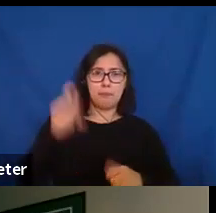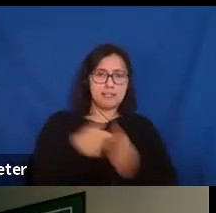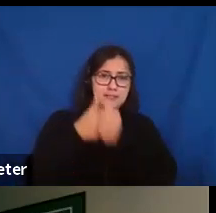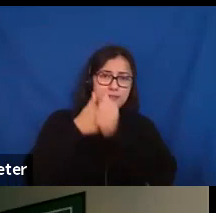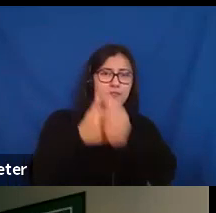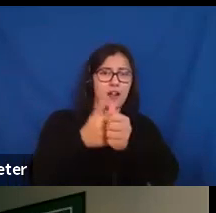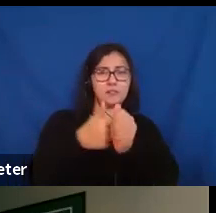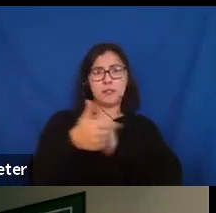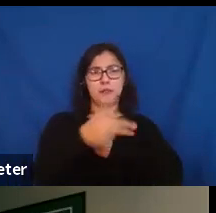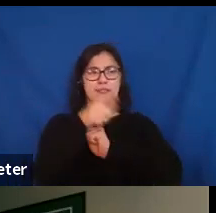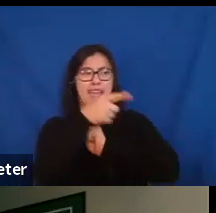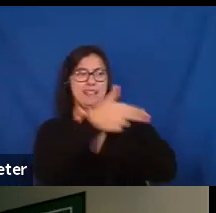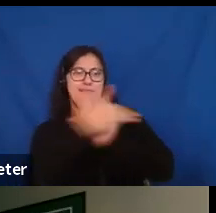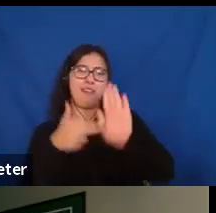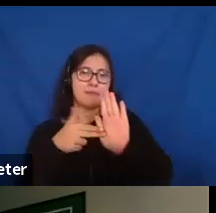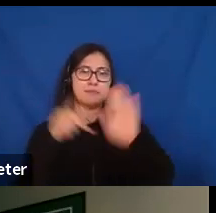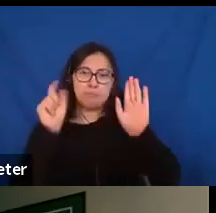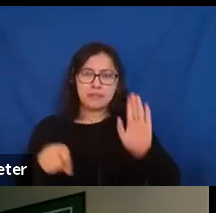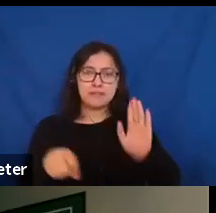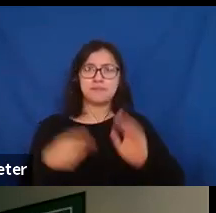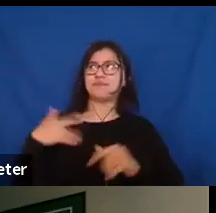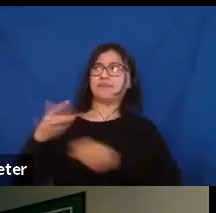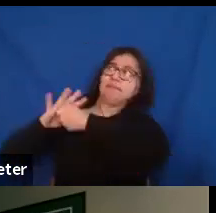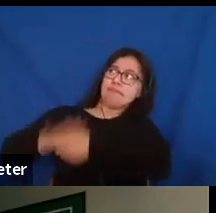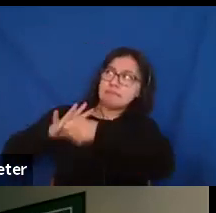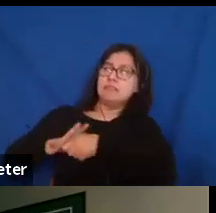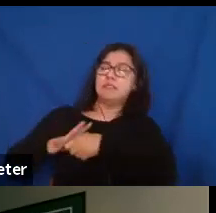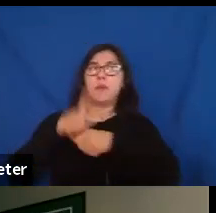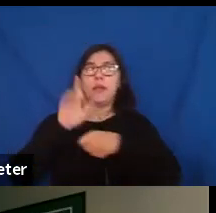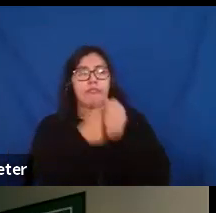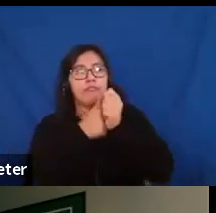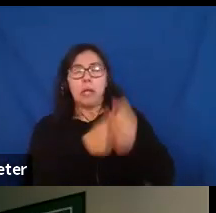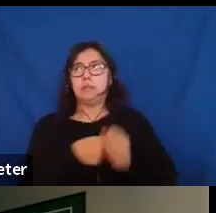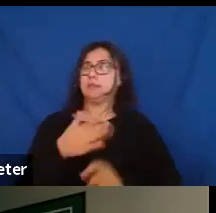it's almost like a pressure on a person